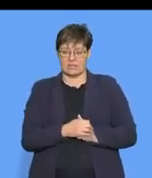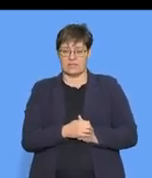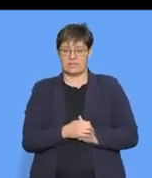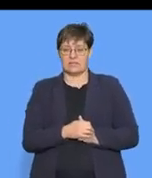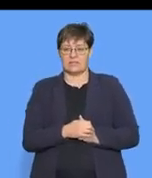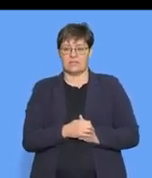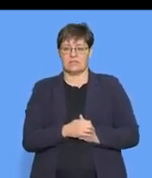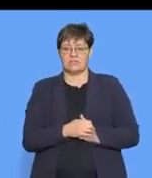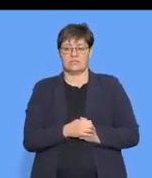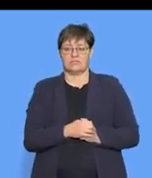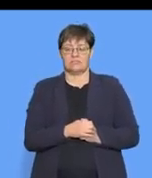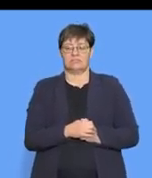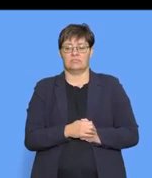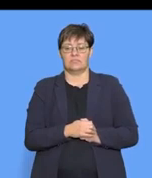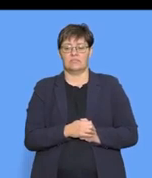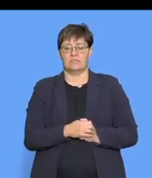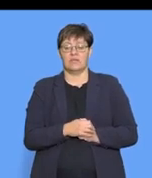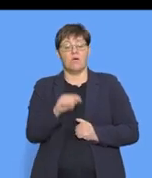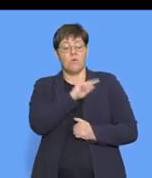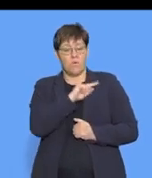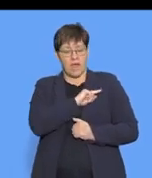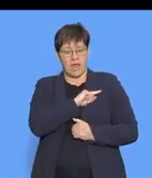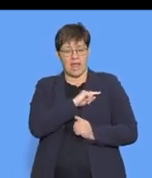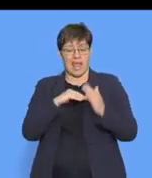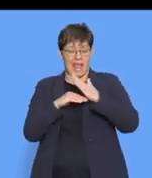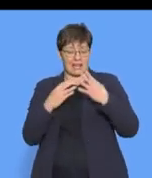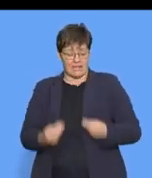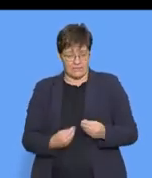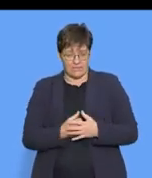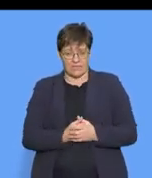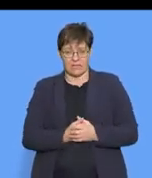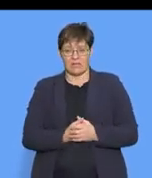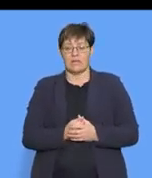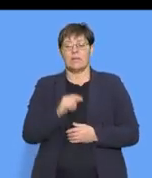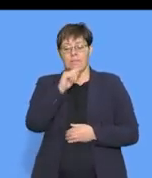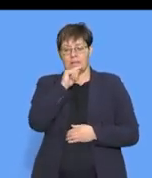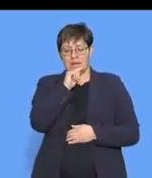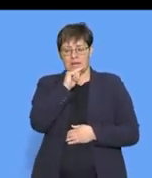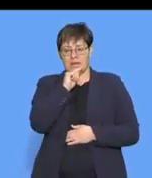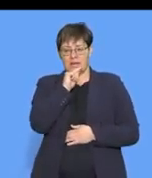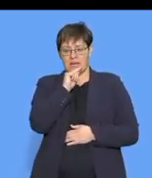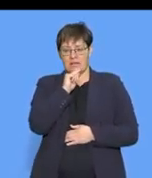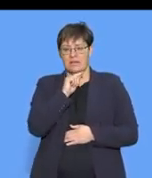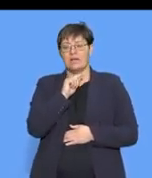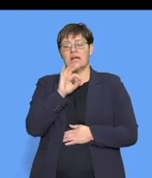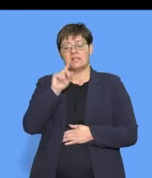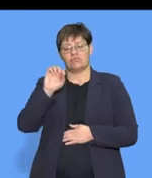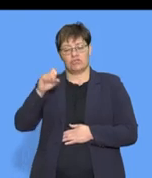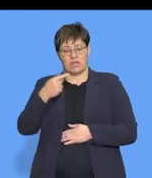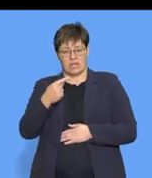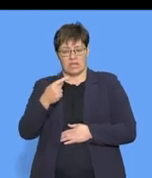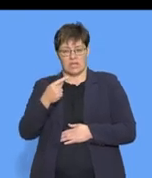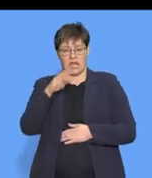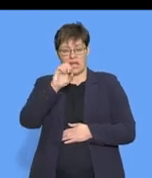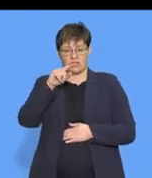it's dealing with angles. So because we're dealing with angles, it means we've got to use our trig ratios.